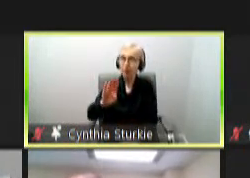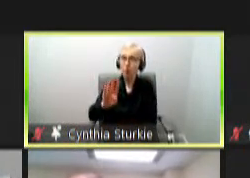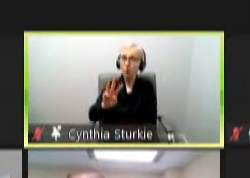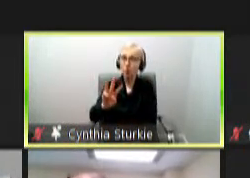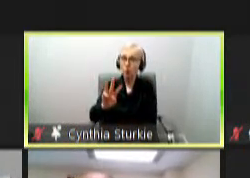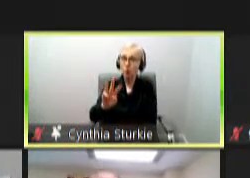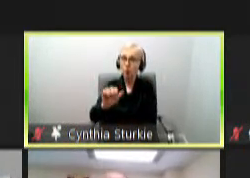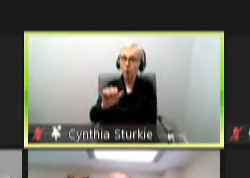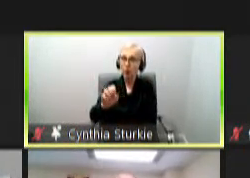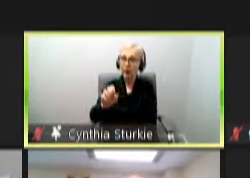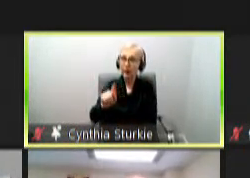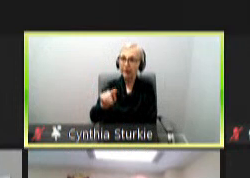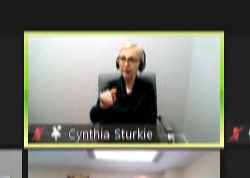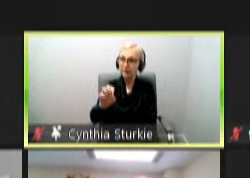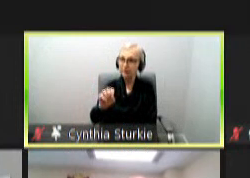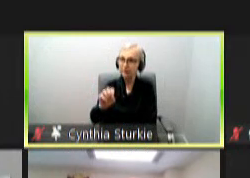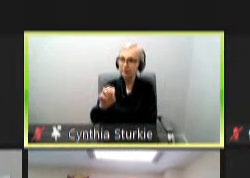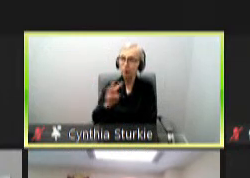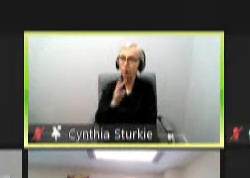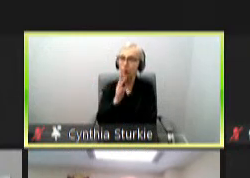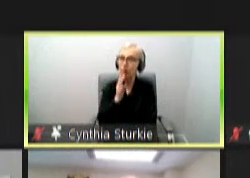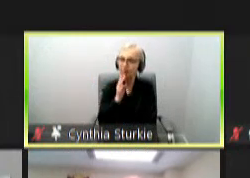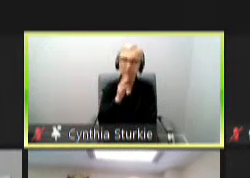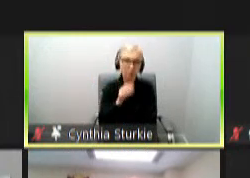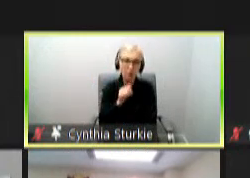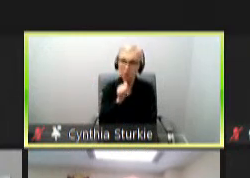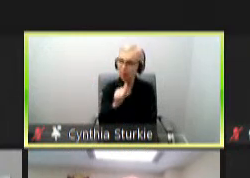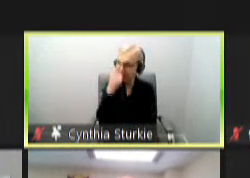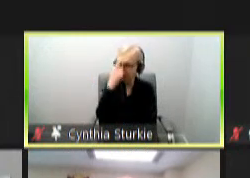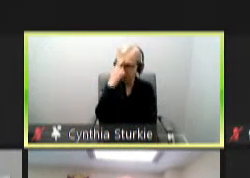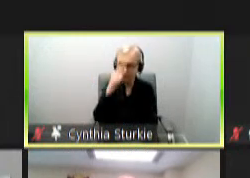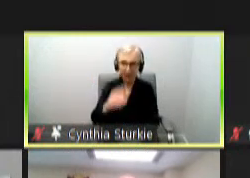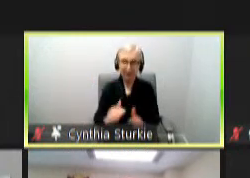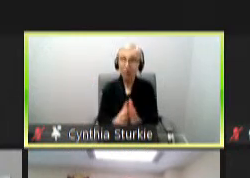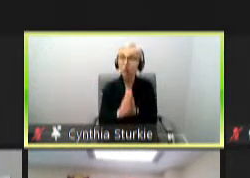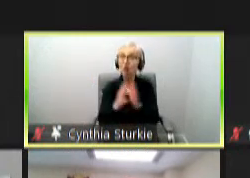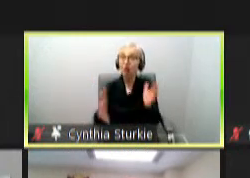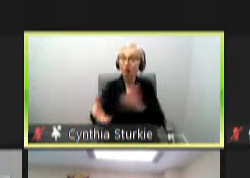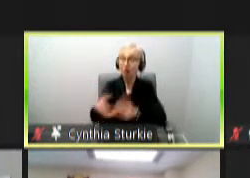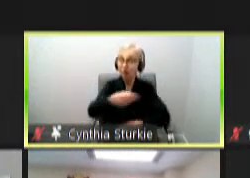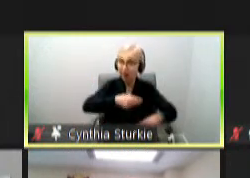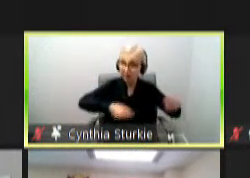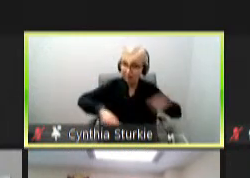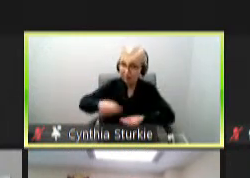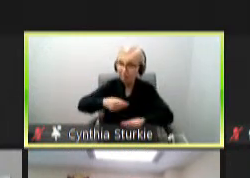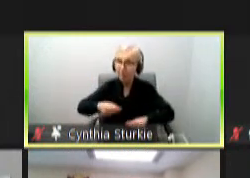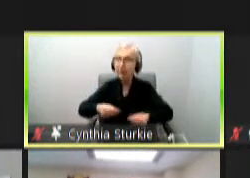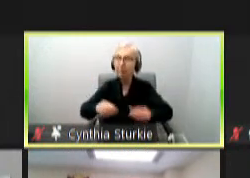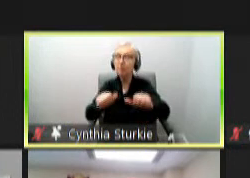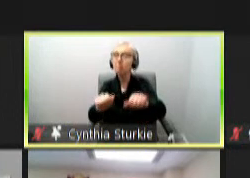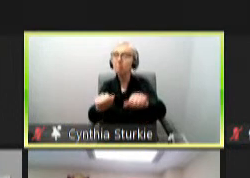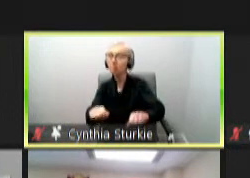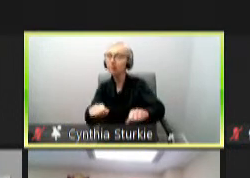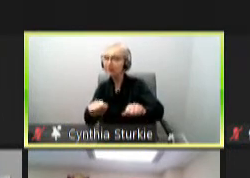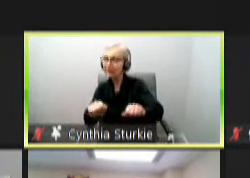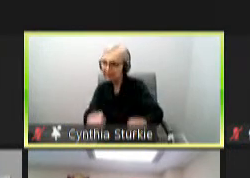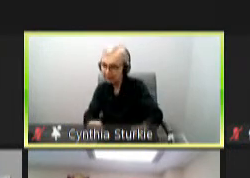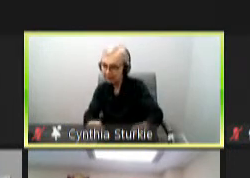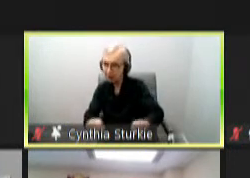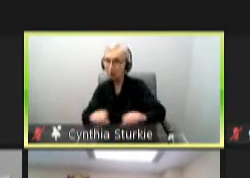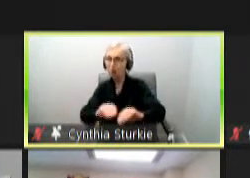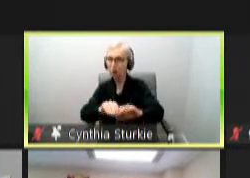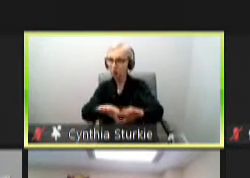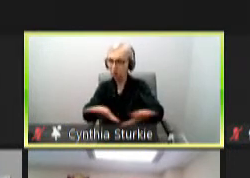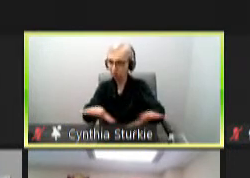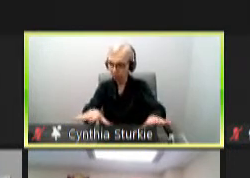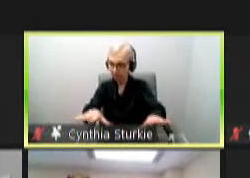is widely circulating in Colorado, but we know that there certainly is that potential, and we have our surveillance systems in place to look for it,